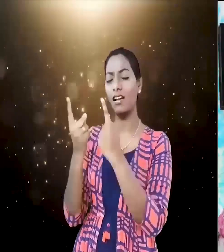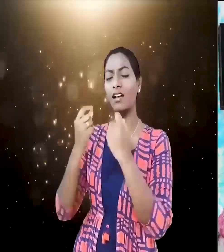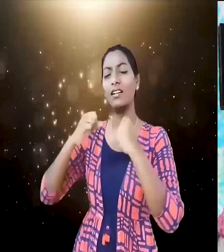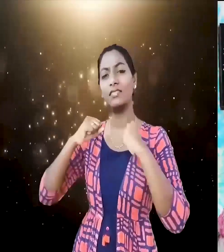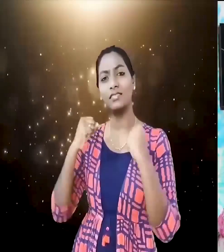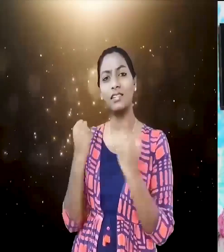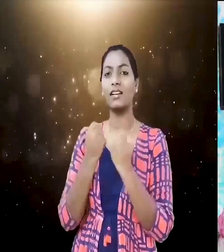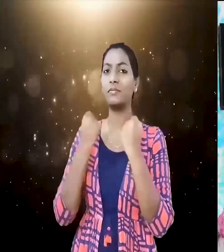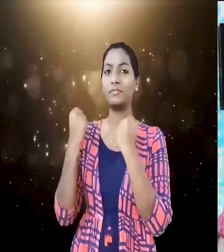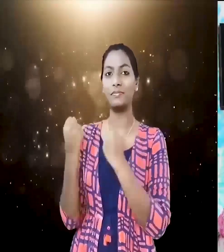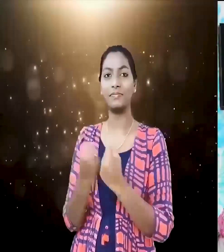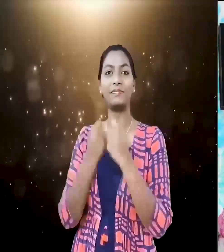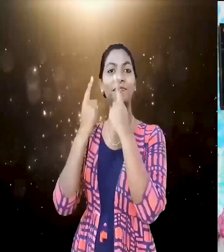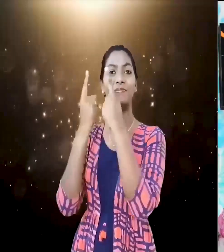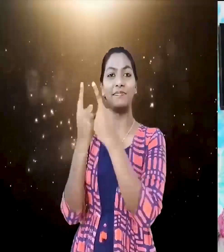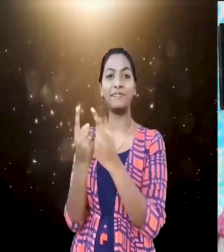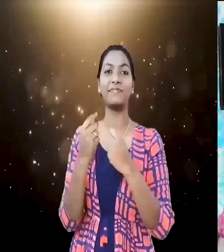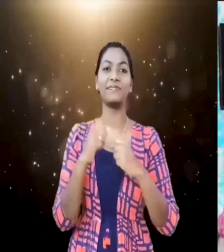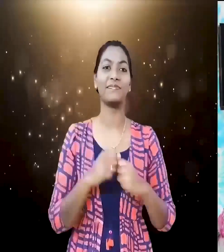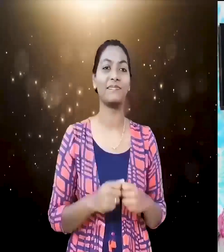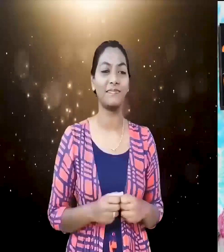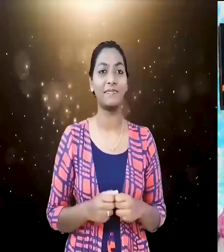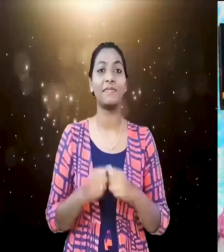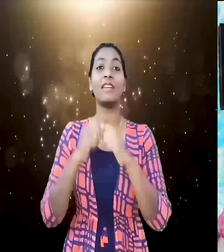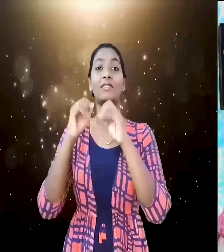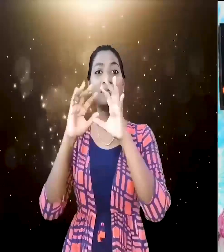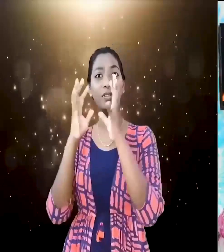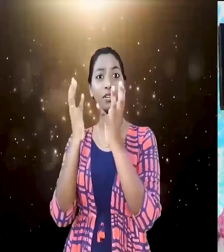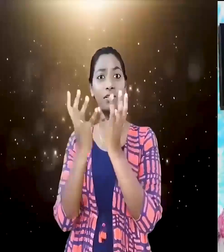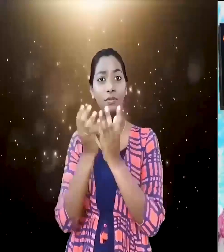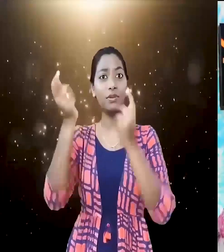Belongs to you, what belongs to you,